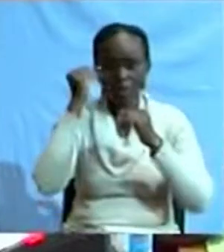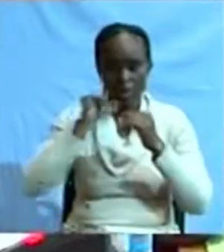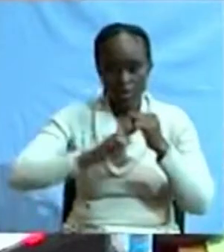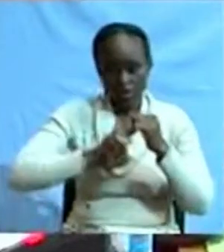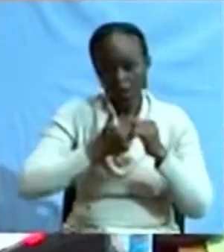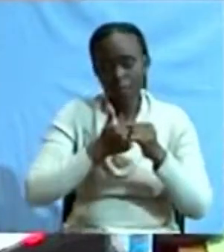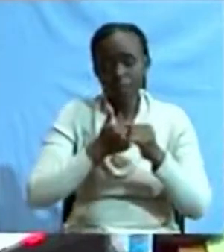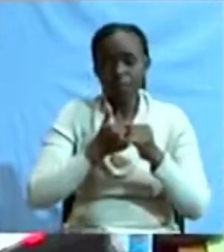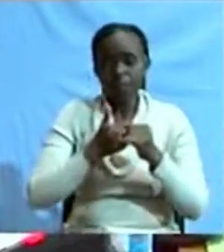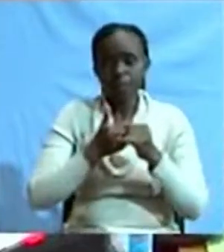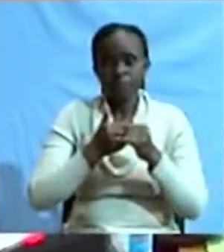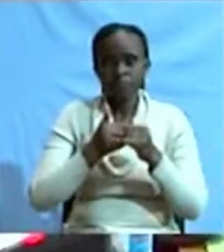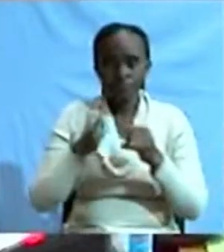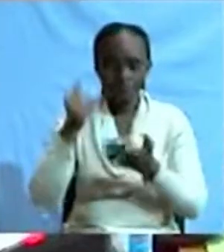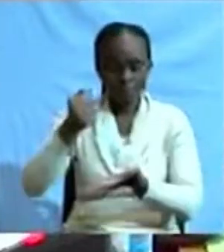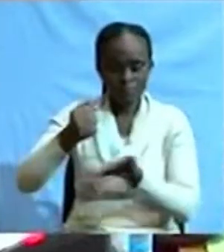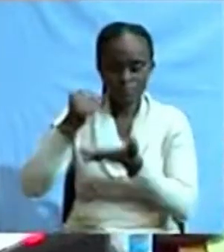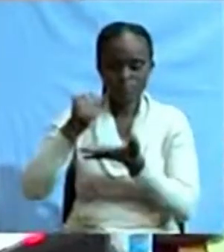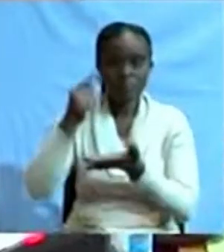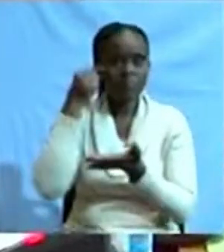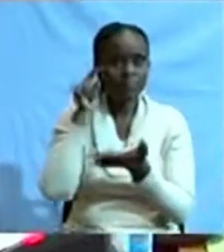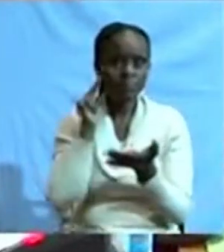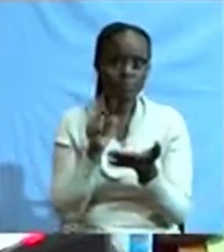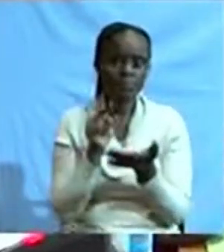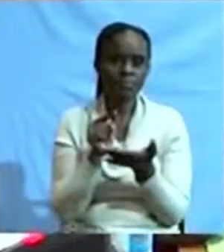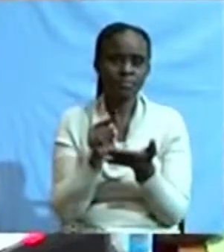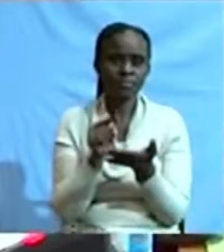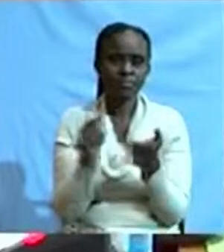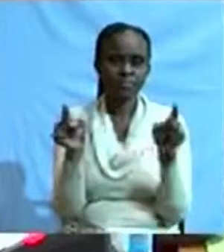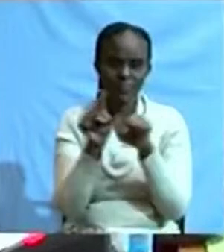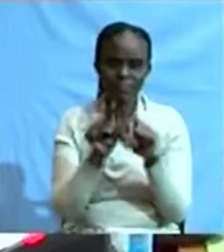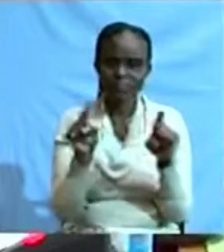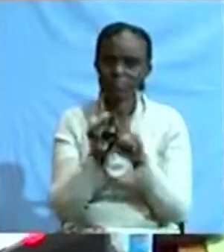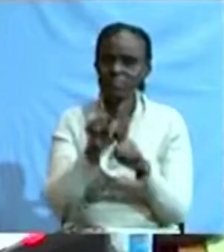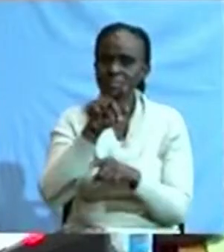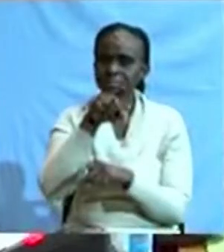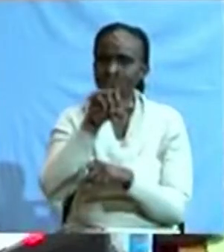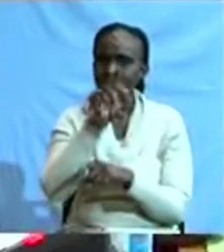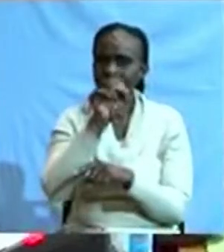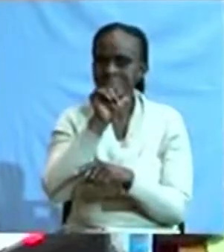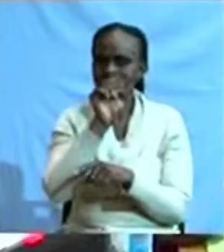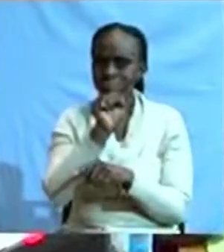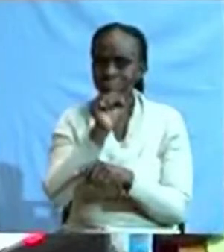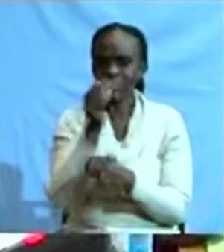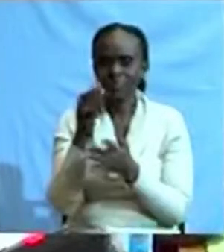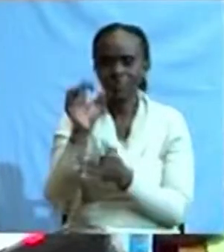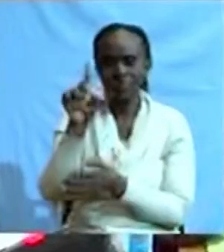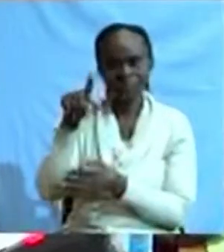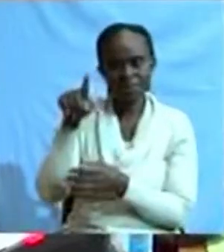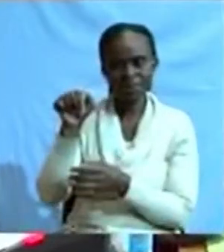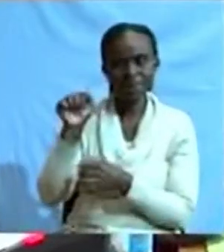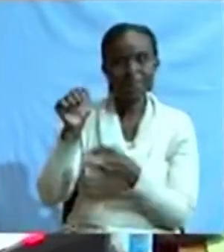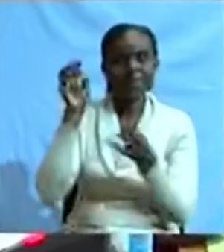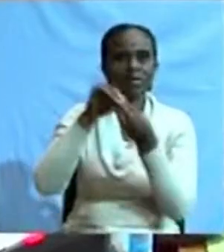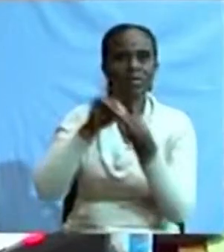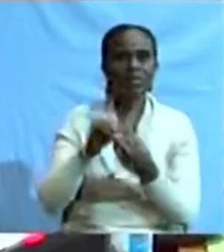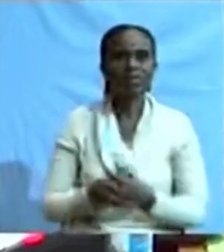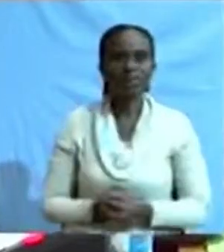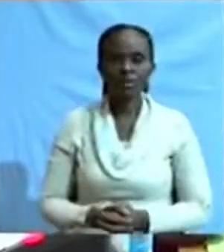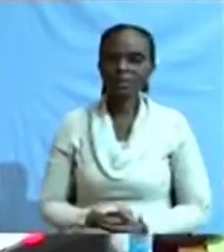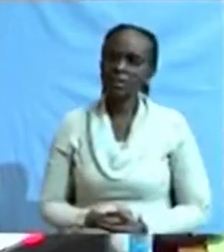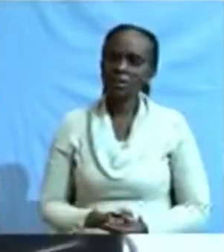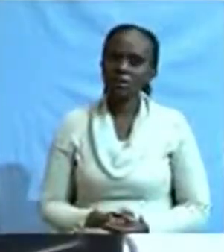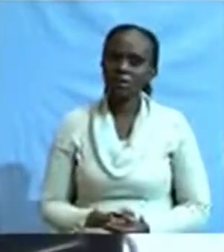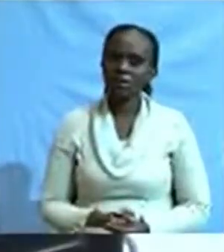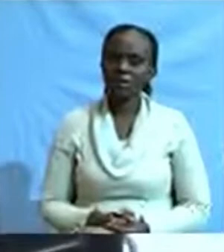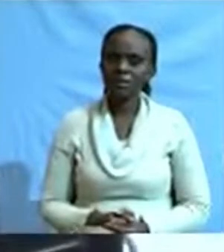why we budgeted for the same plots. Maybe the DPO can add. Yeah, but the question is, why